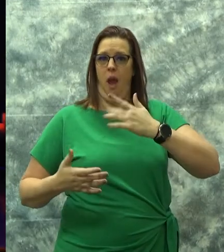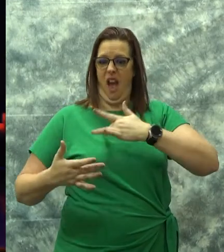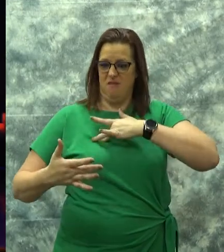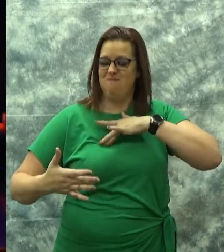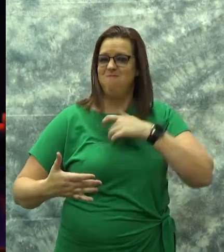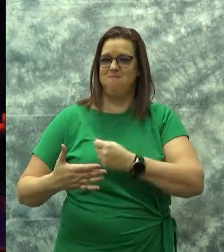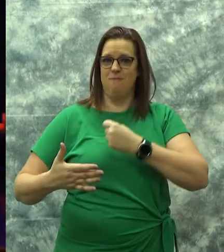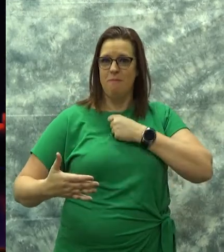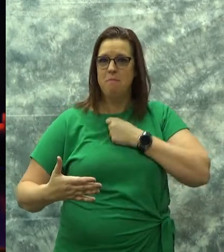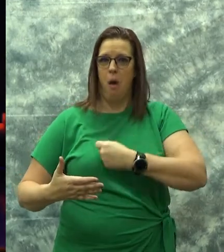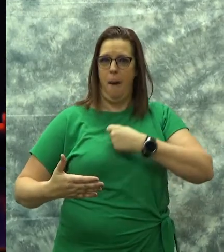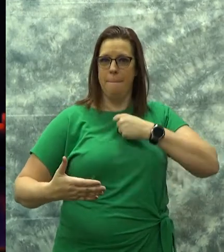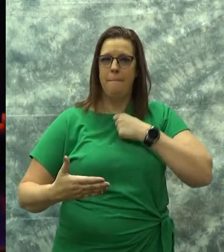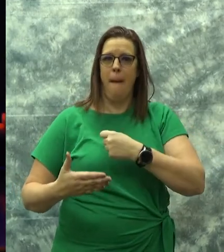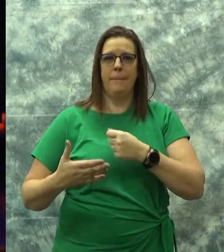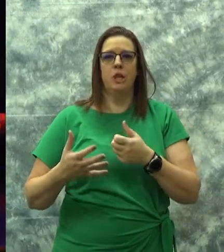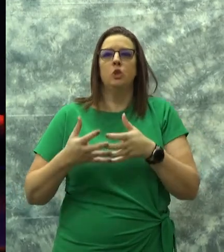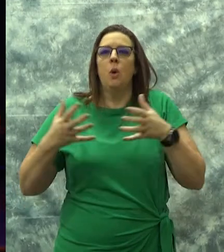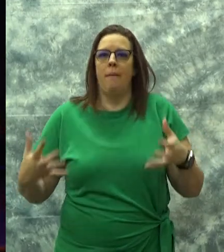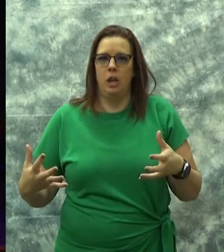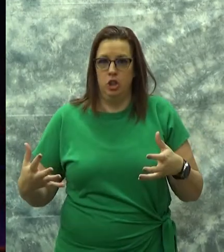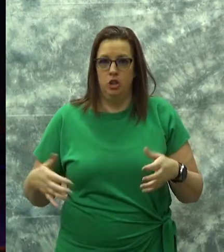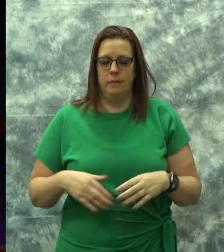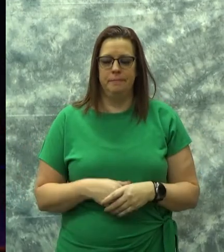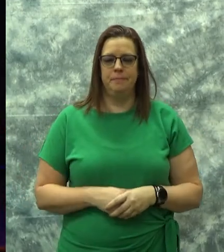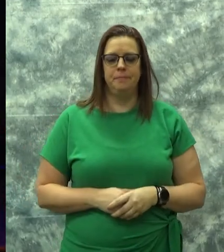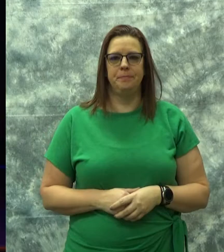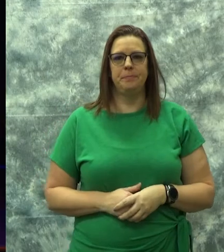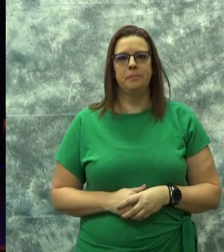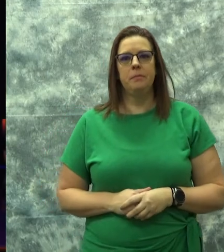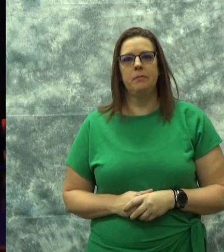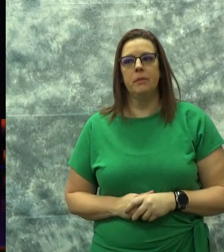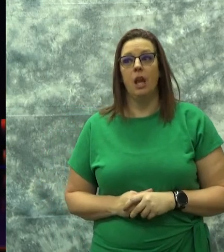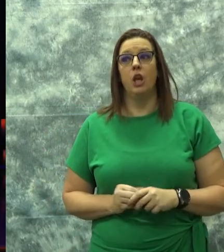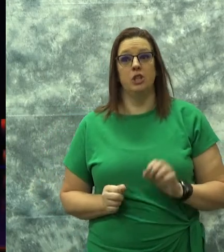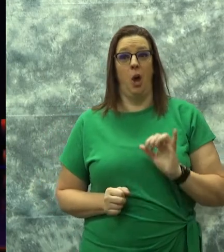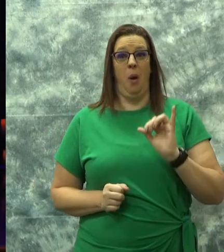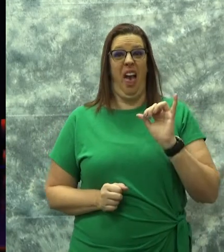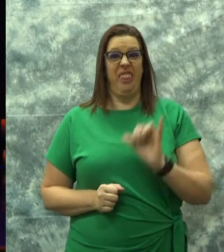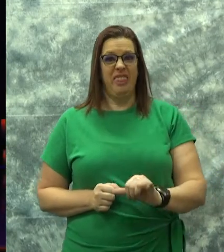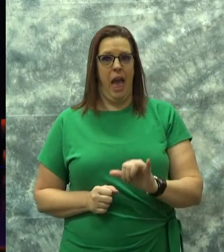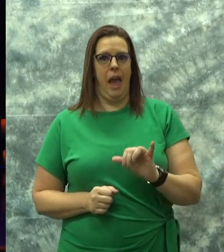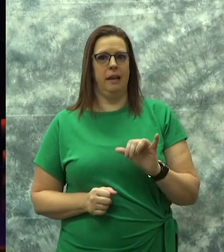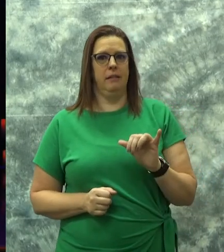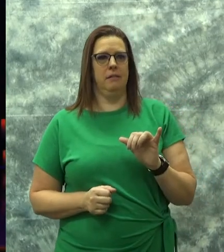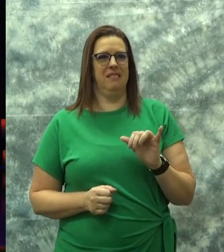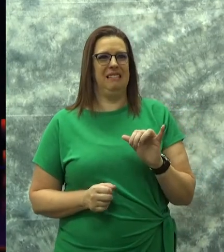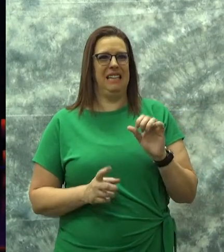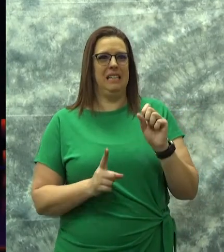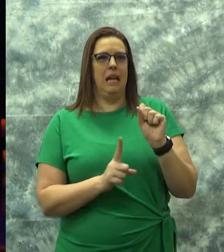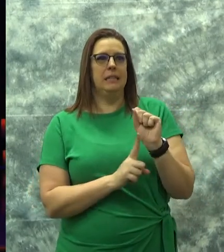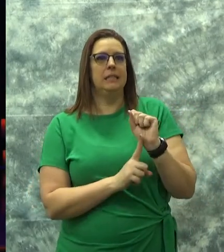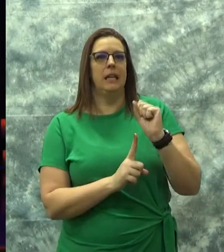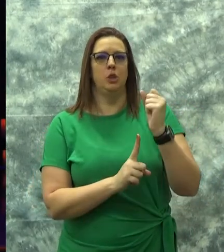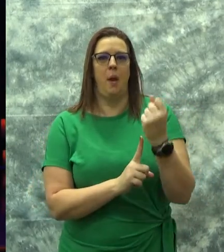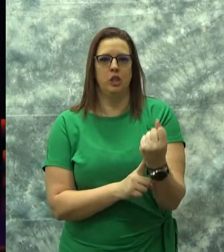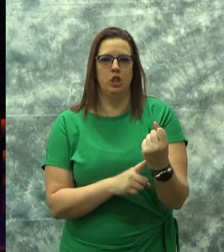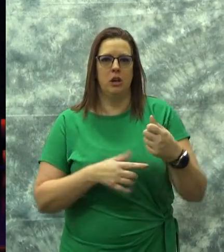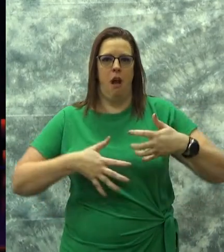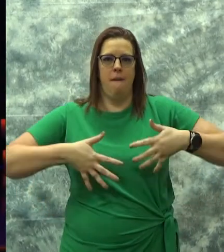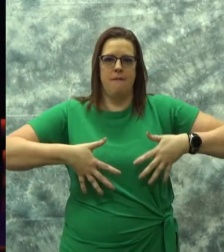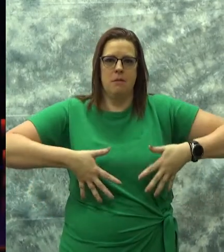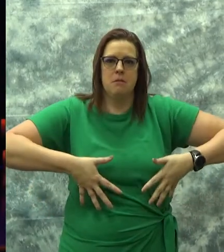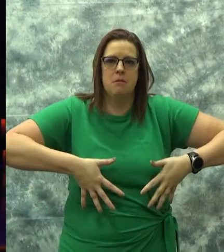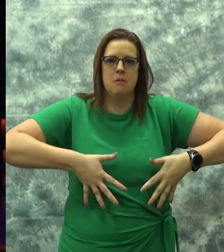This way of being is sometimes habitual for us. We are in constant worry and anxiety for